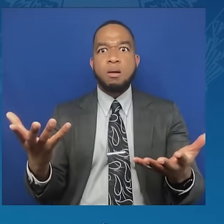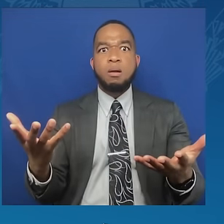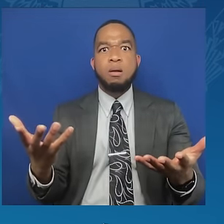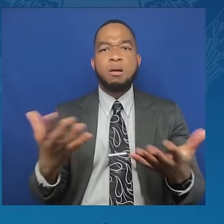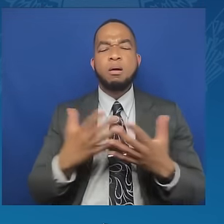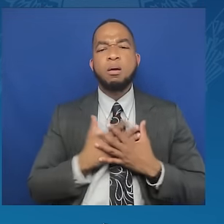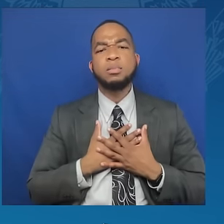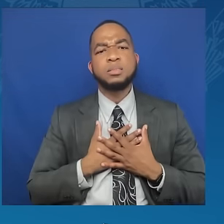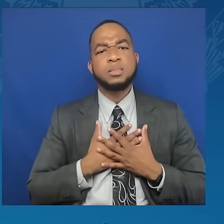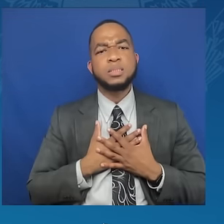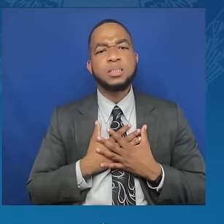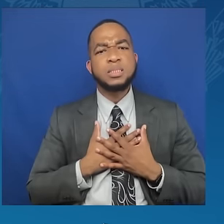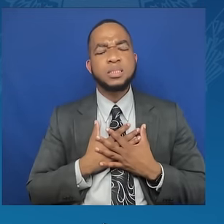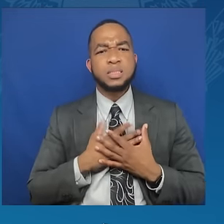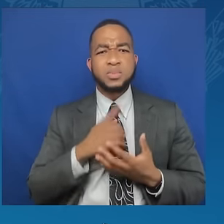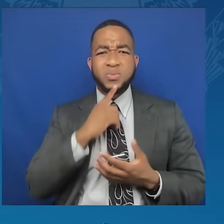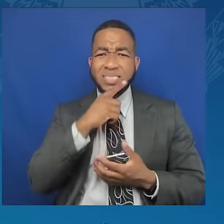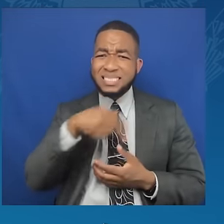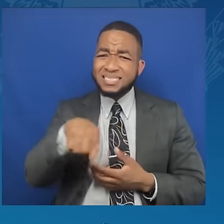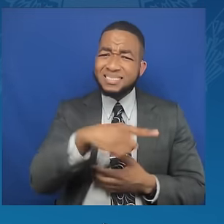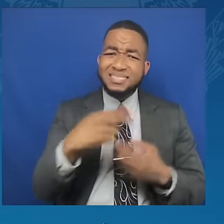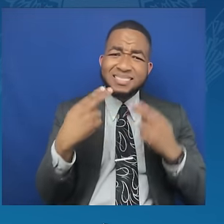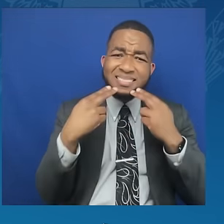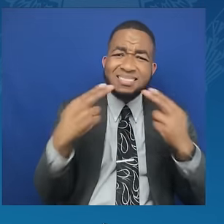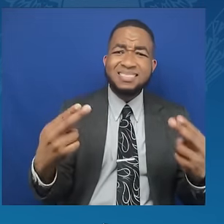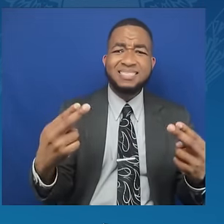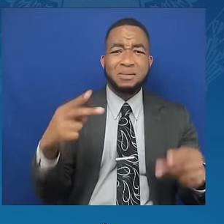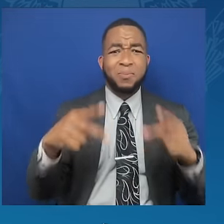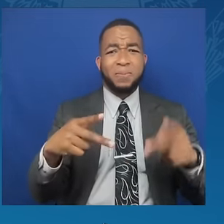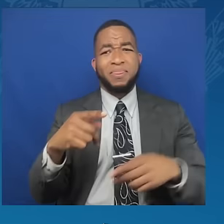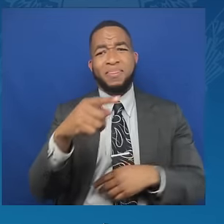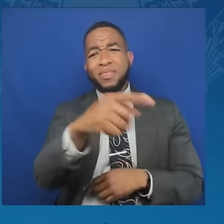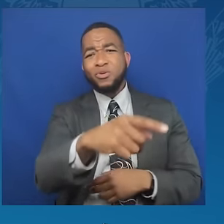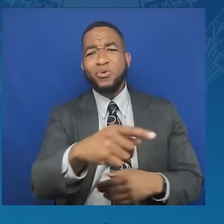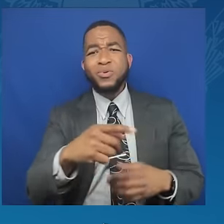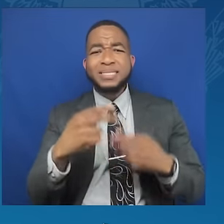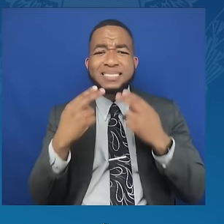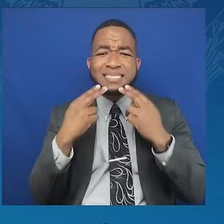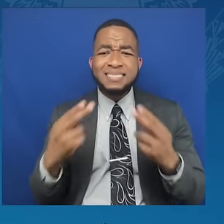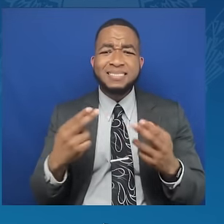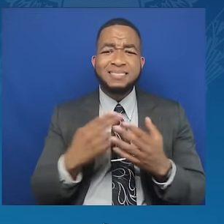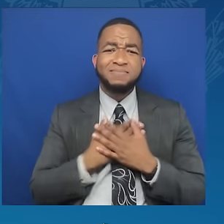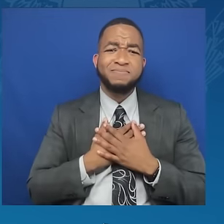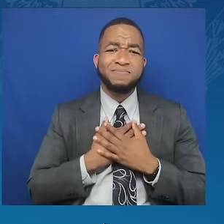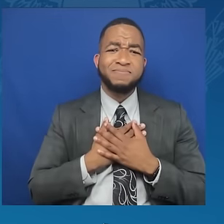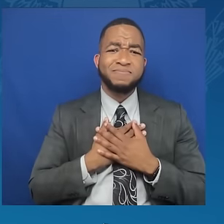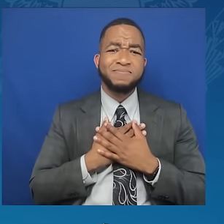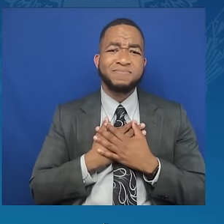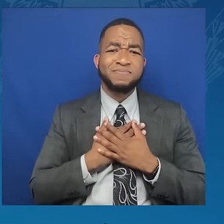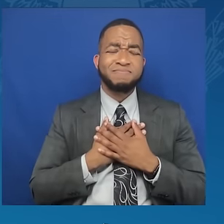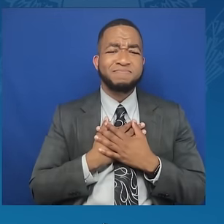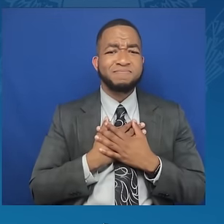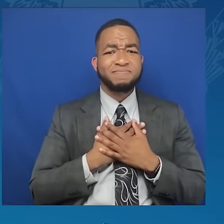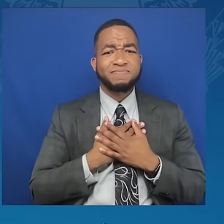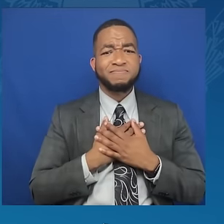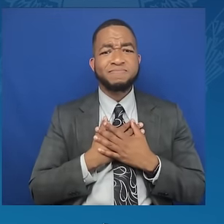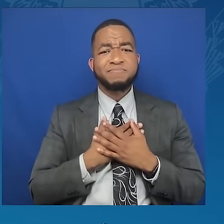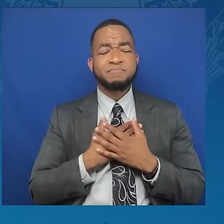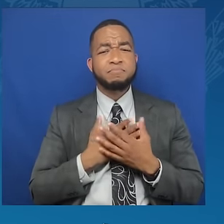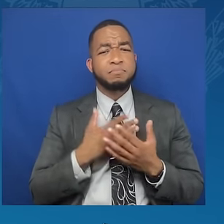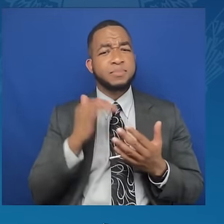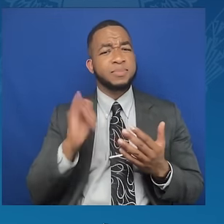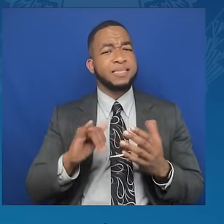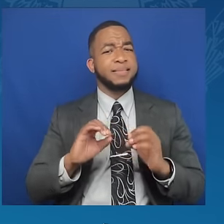Gaza who are suffering from what is clearly a humanitarian